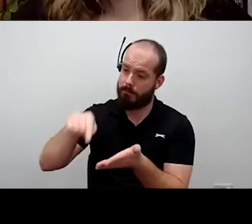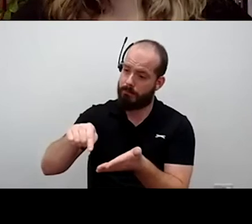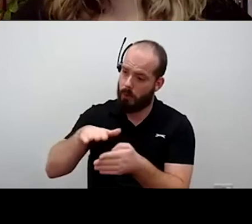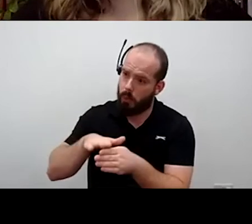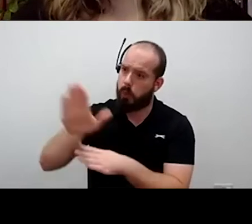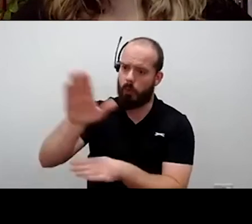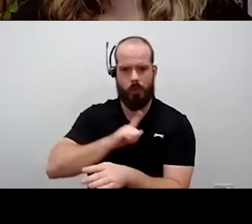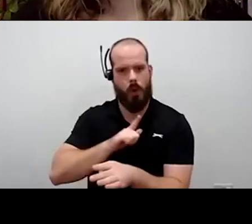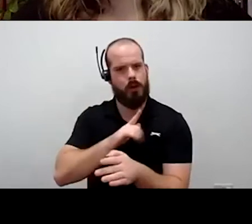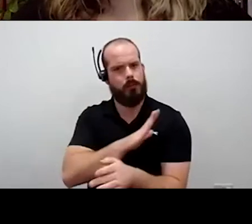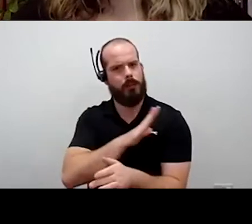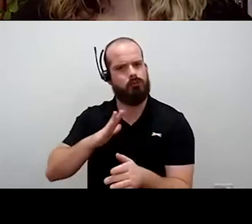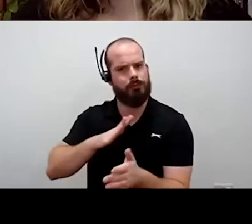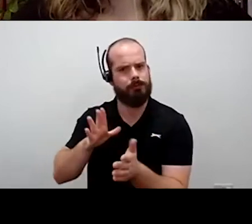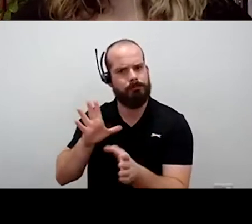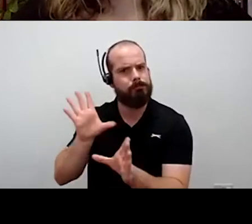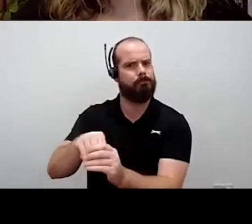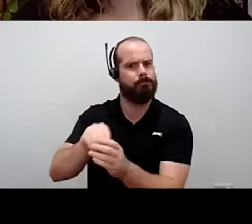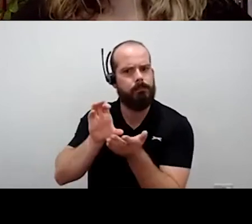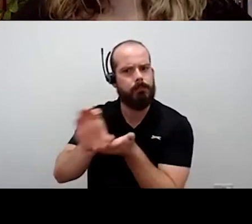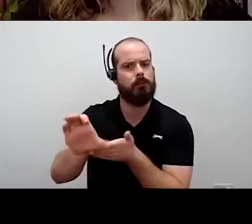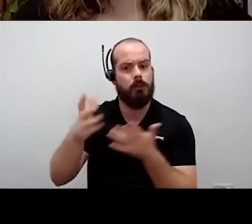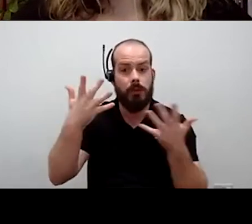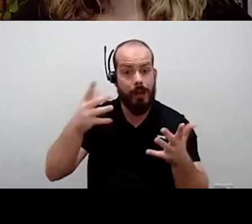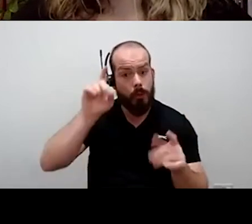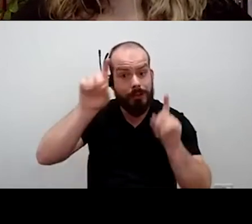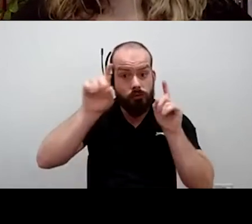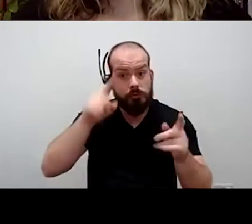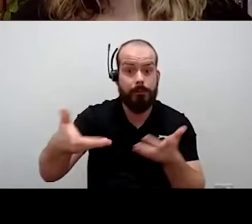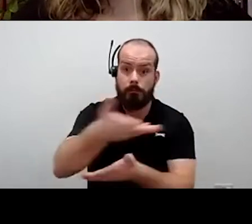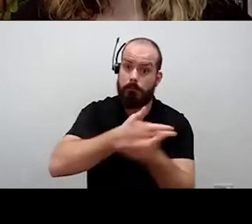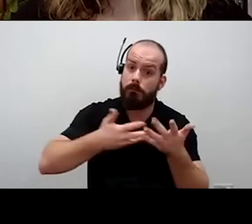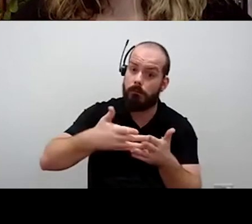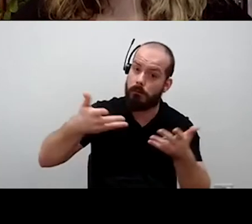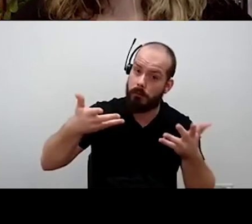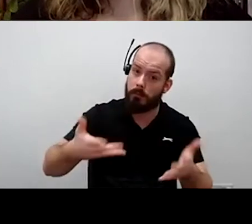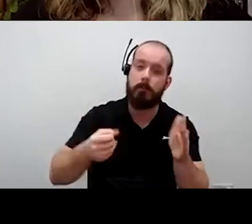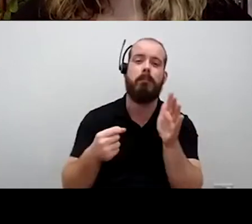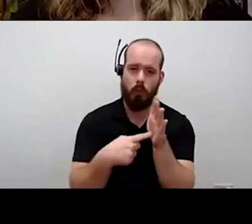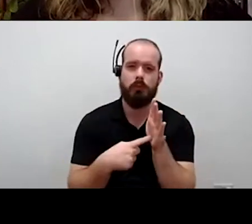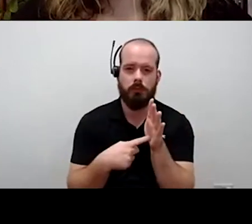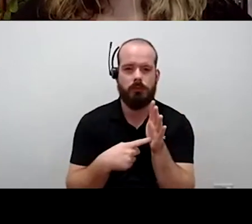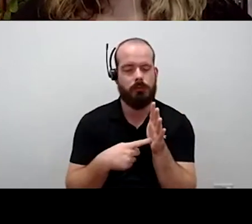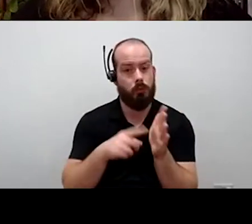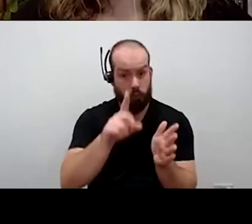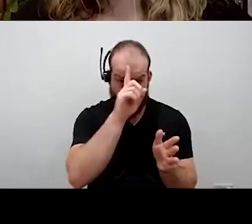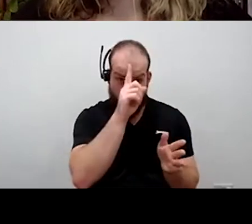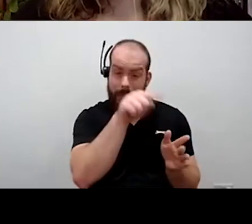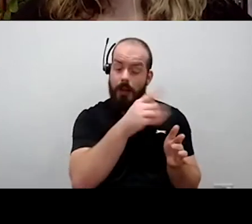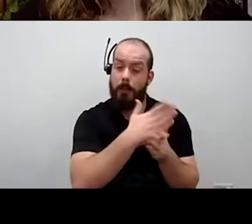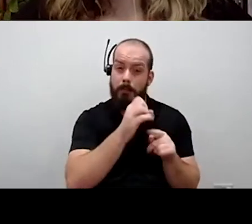directly, honestly, with initiatives like the ones we're hearing about in this meeting is so important. And why the example of Germany is so important, because I think without